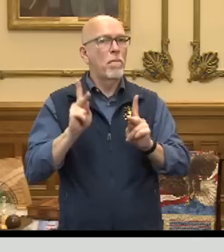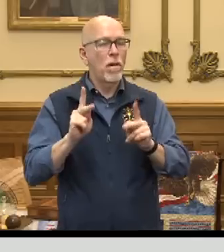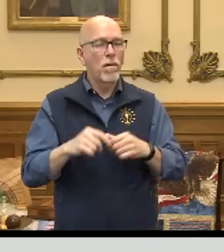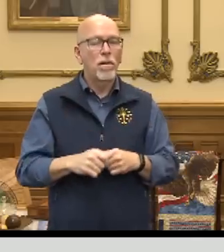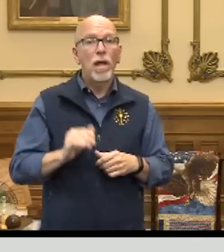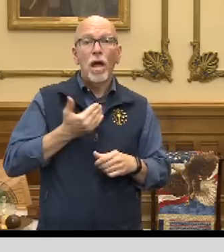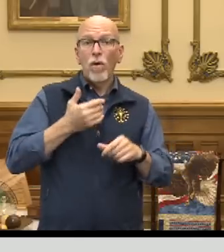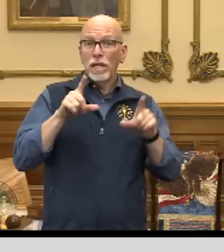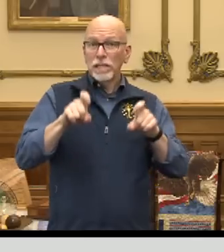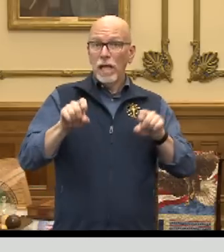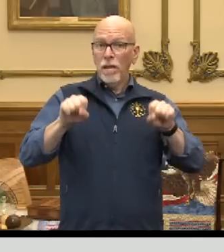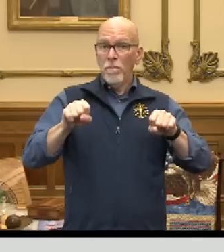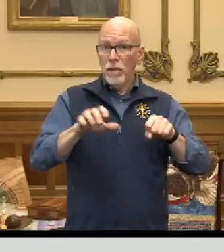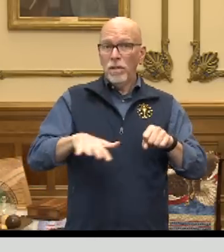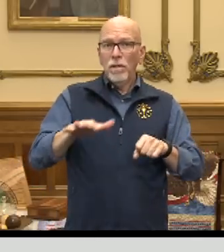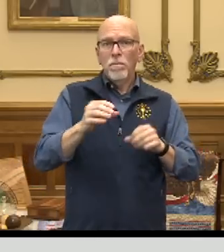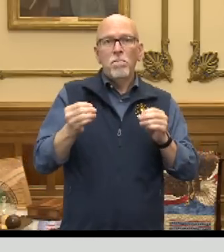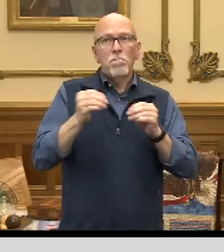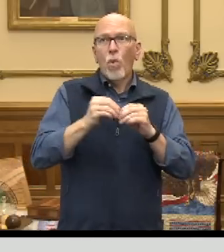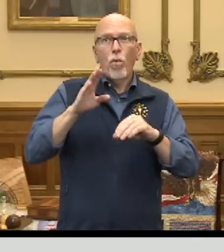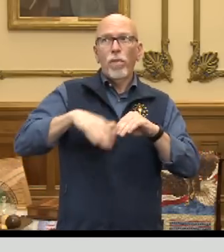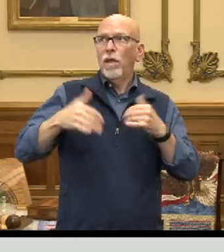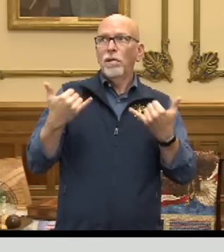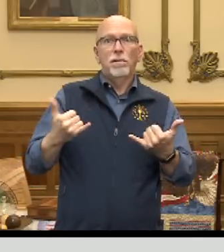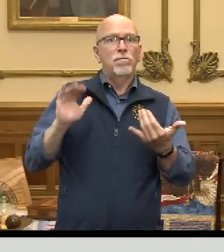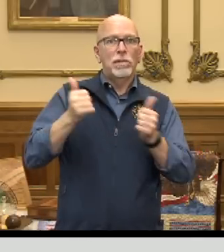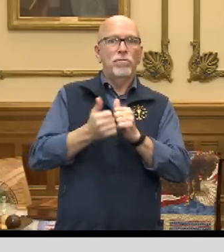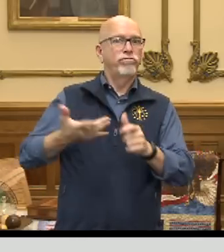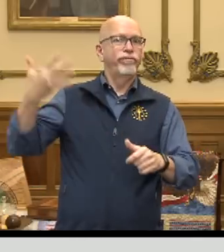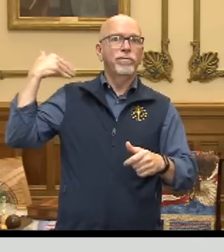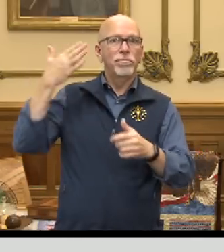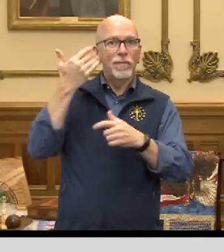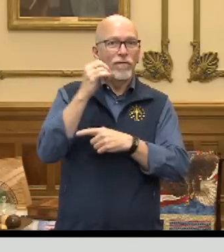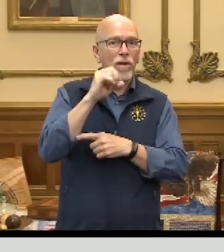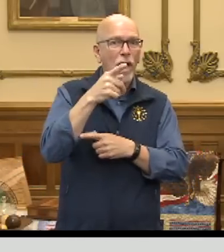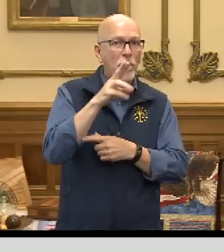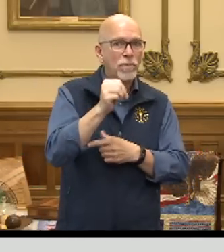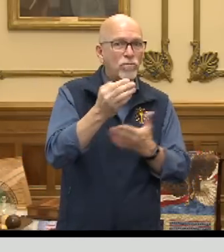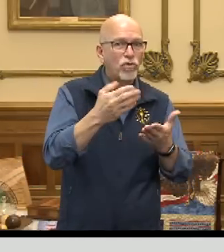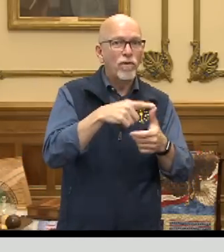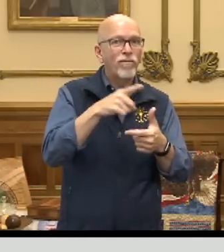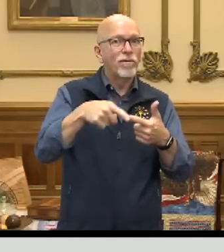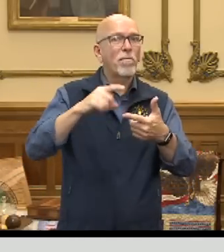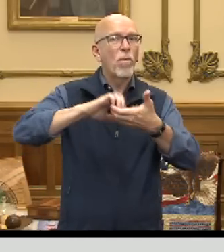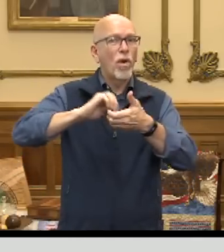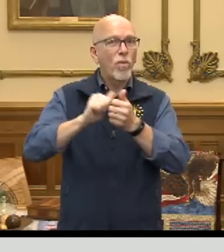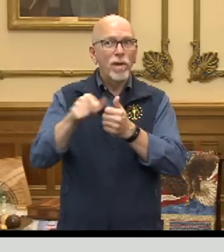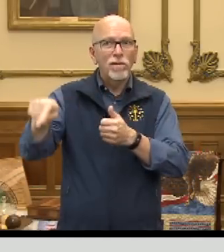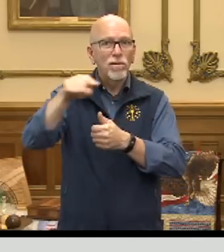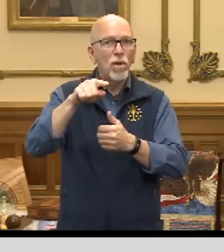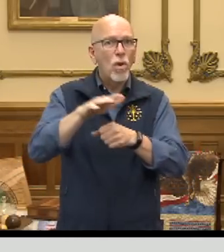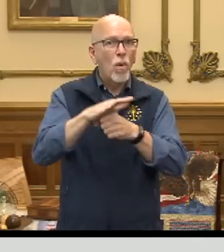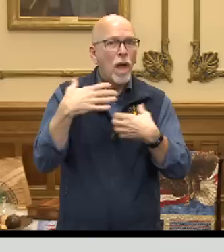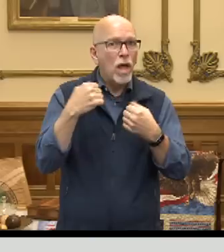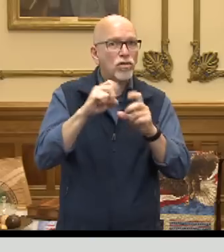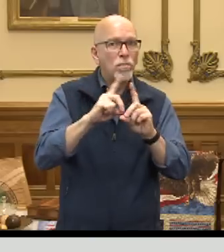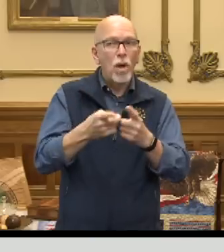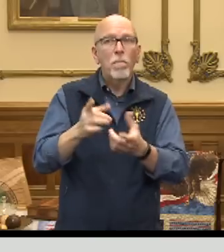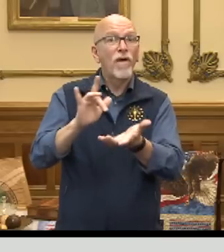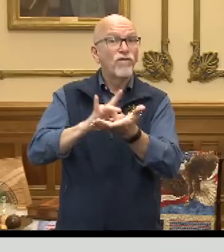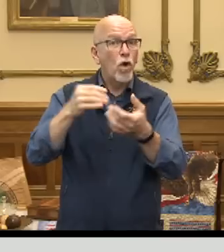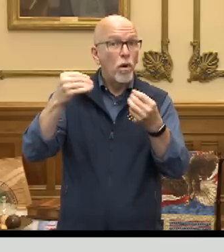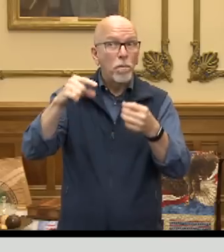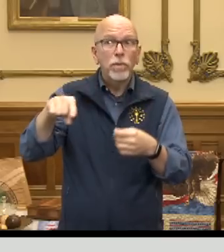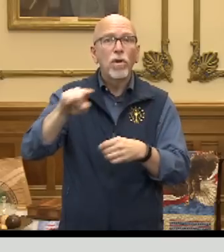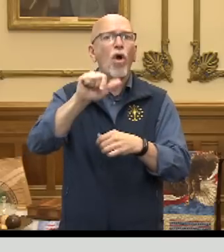Our testing capacity is greater than it's ever been, thanks to OptumServe, partnerships with our local health departments, pharmacies, and